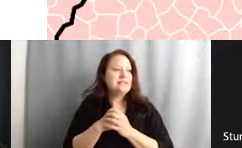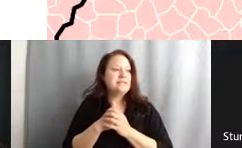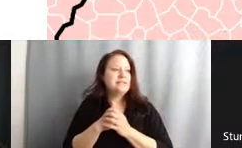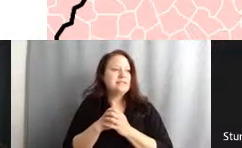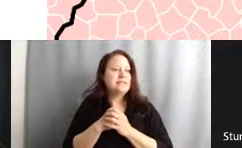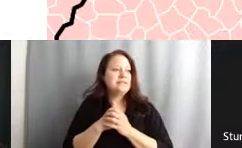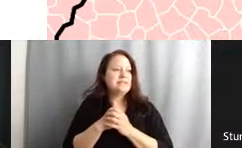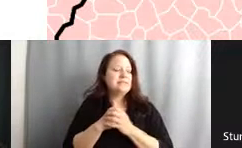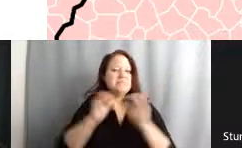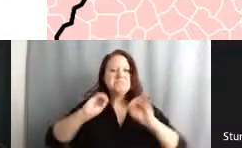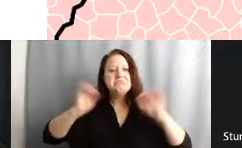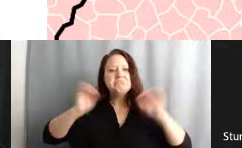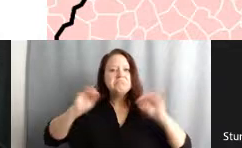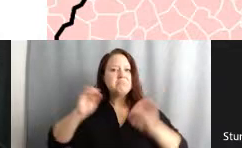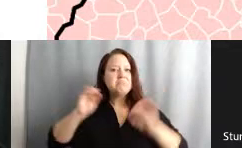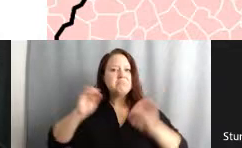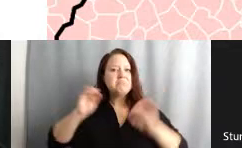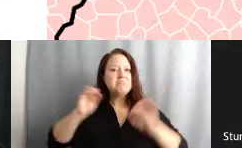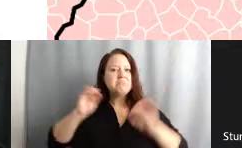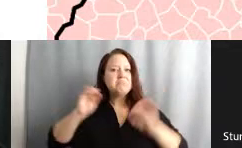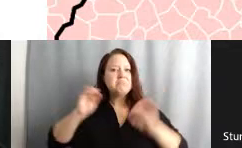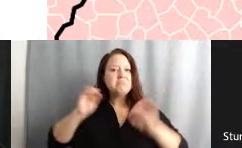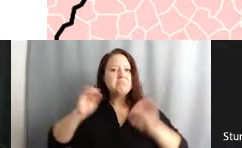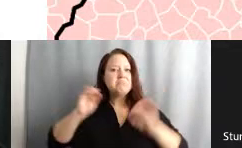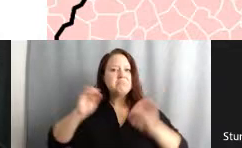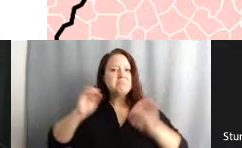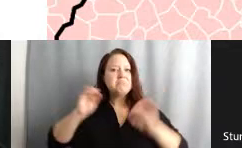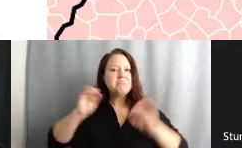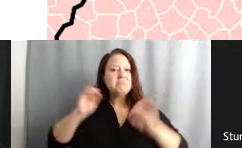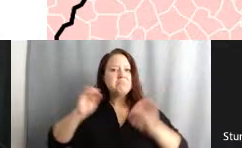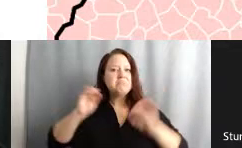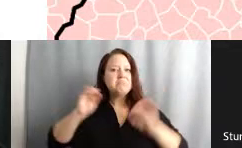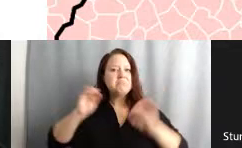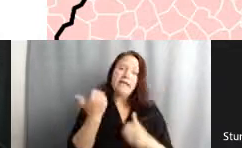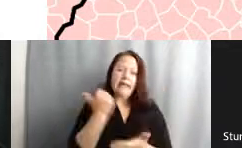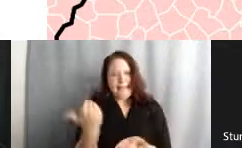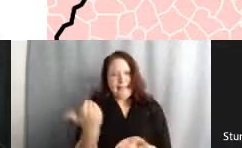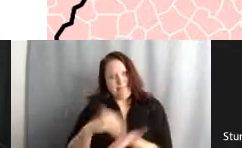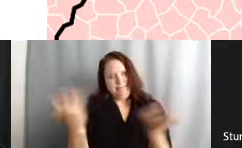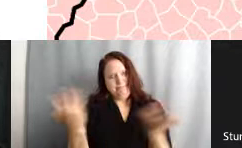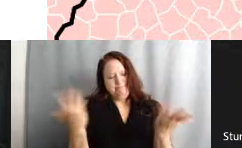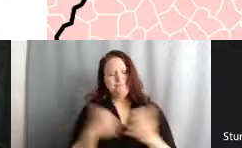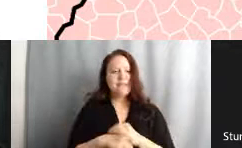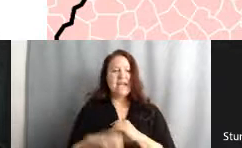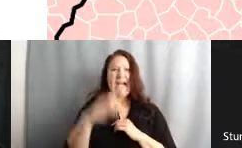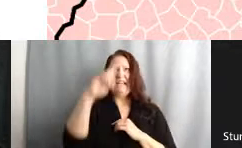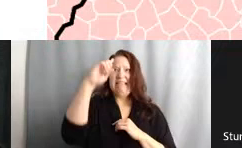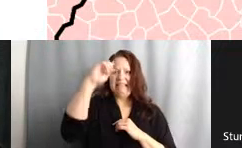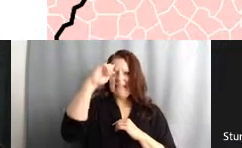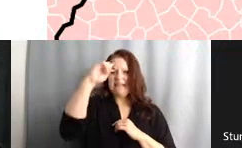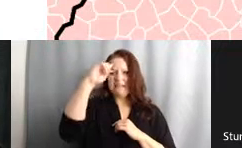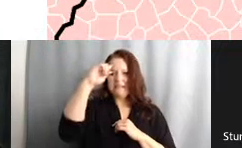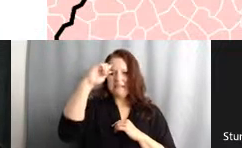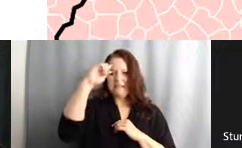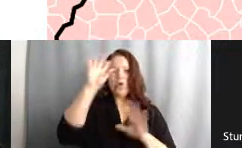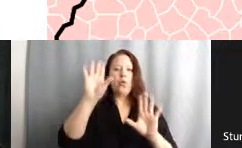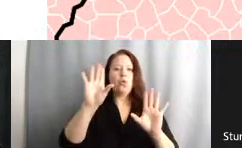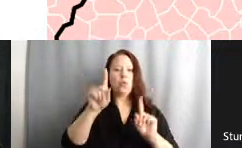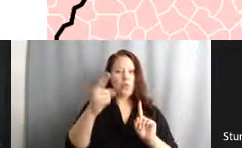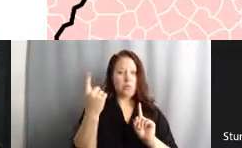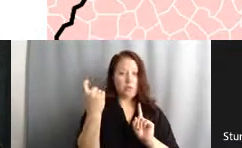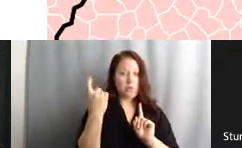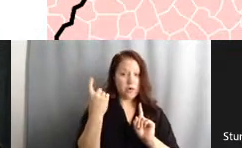a lot of flu. And so hopefully that will help again. So I think that's, oh, you have one